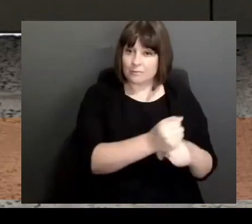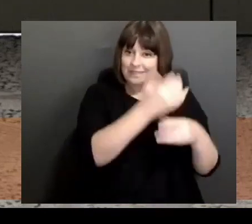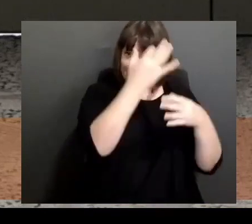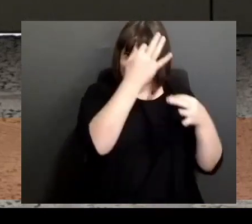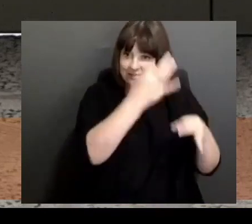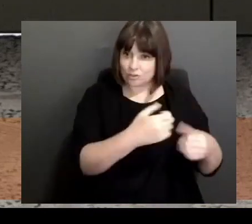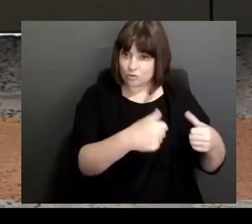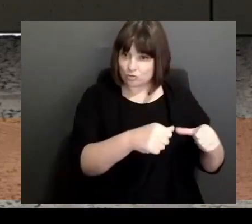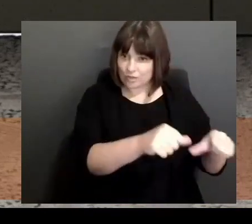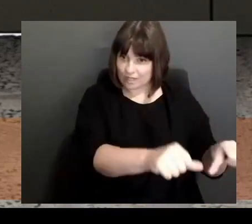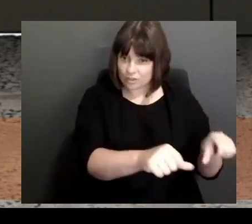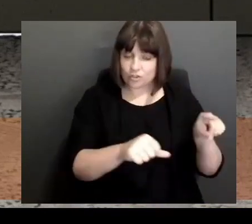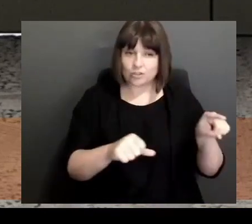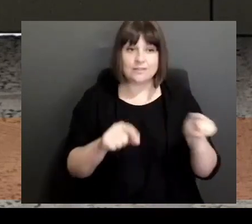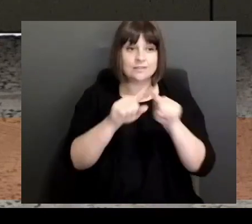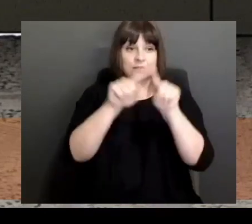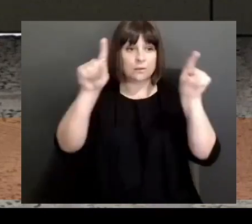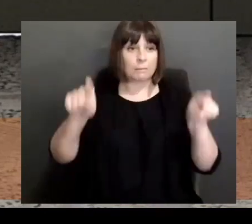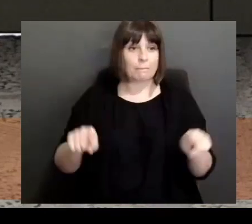on page